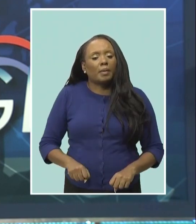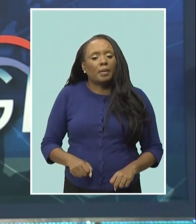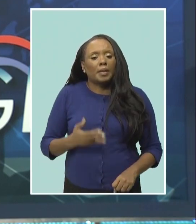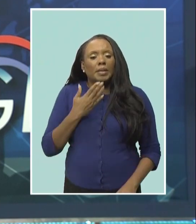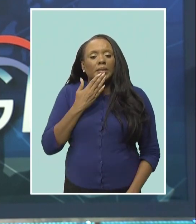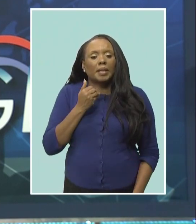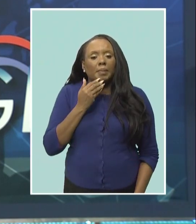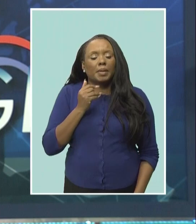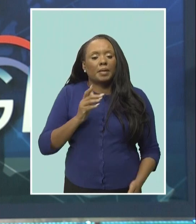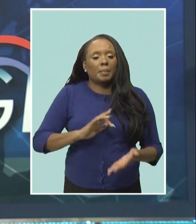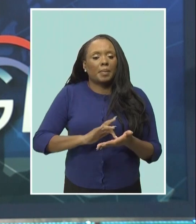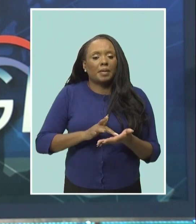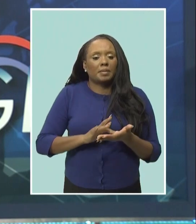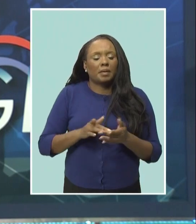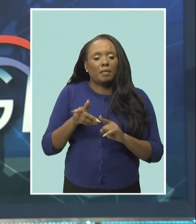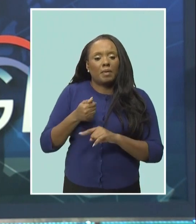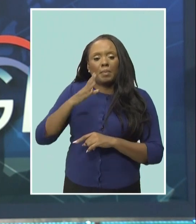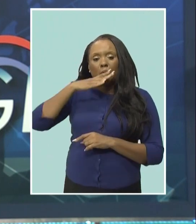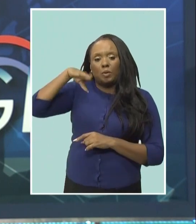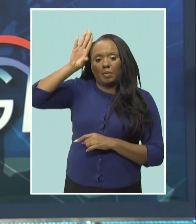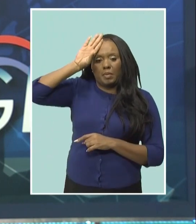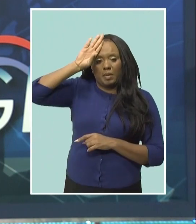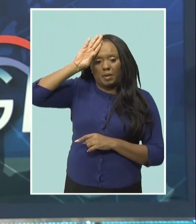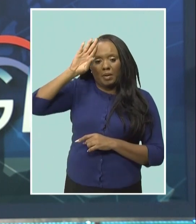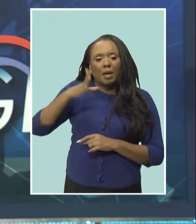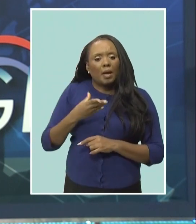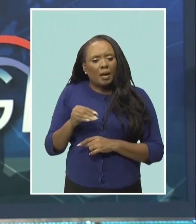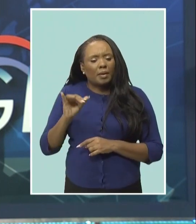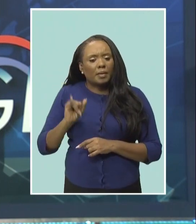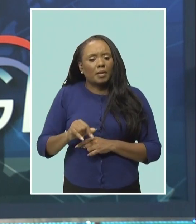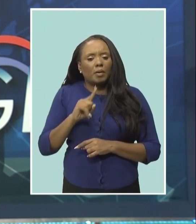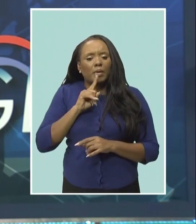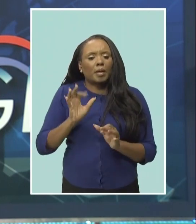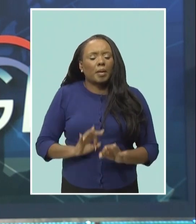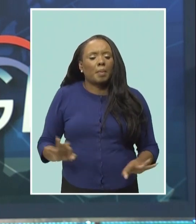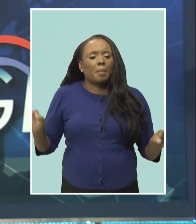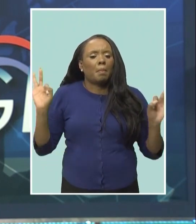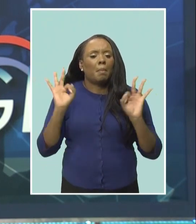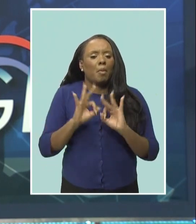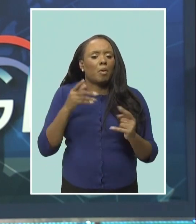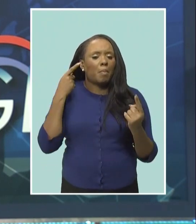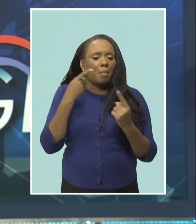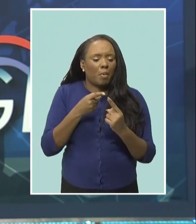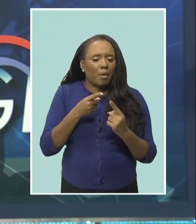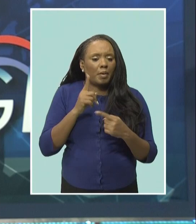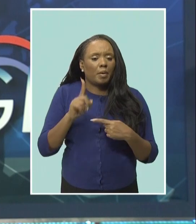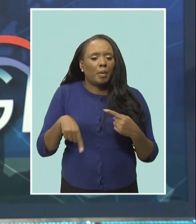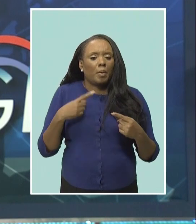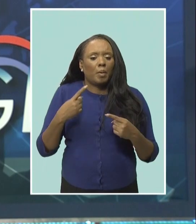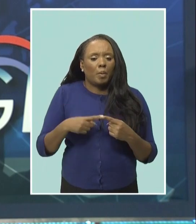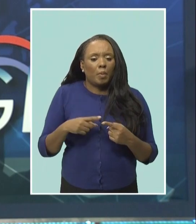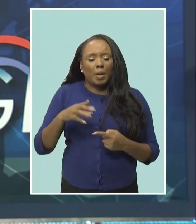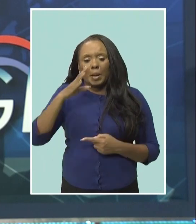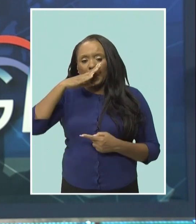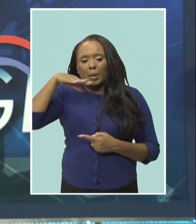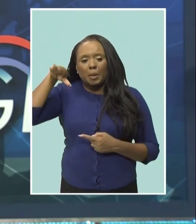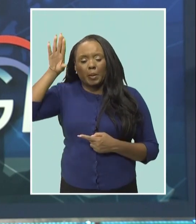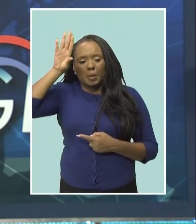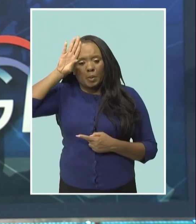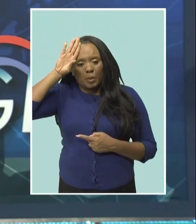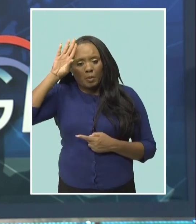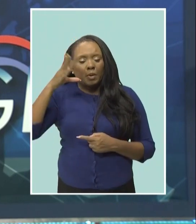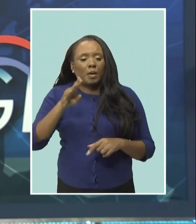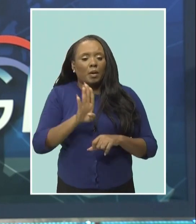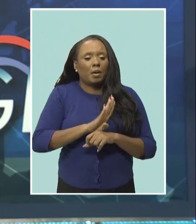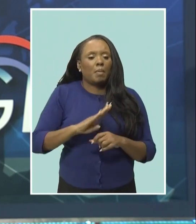other technologies in Cuba in relation to amputations and care. This was one of the main areas coming out of the joint statement by Barbados and the Republic